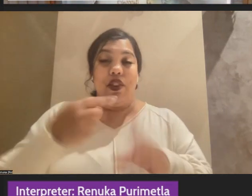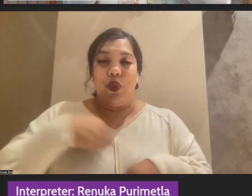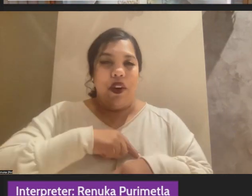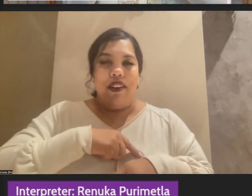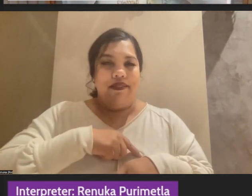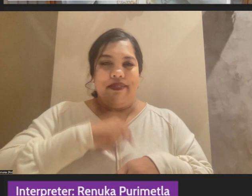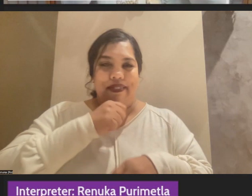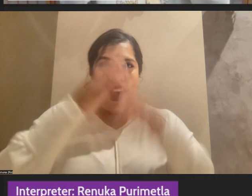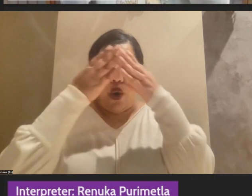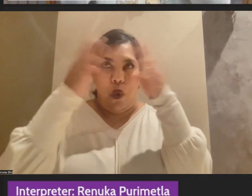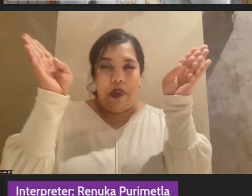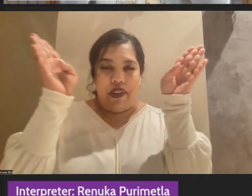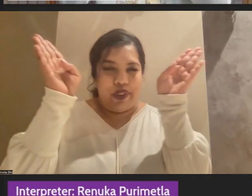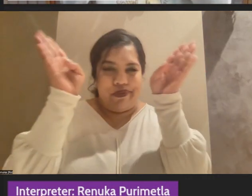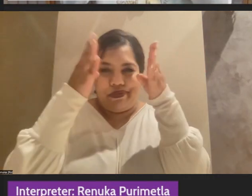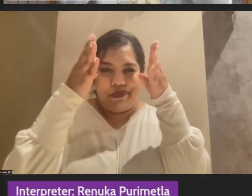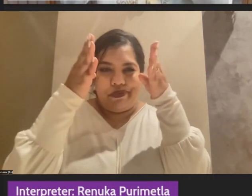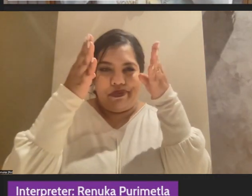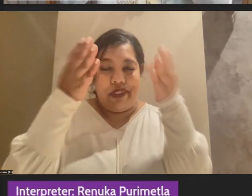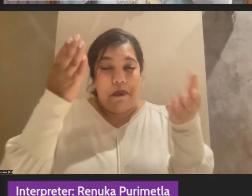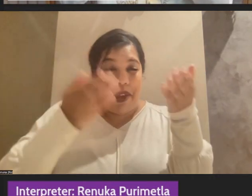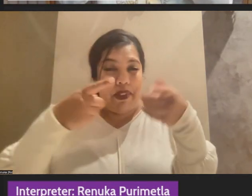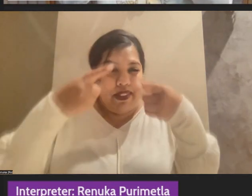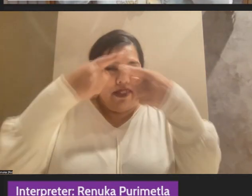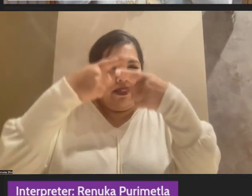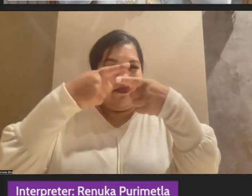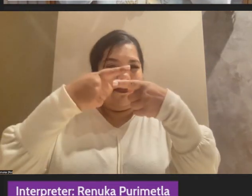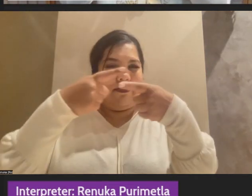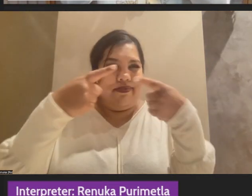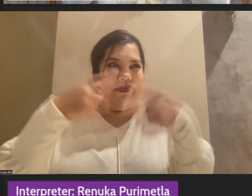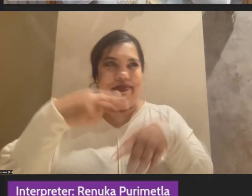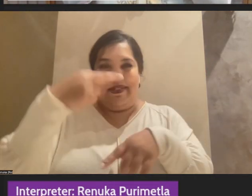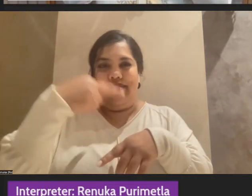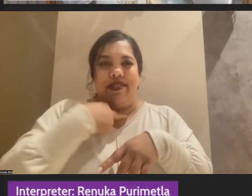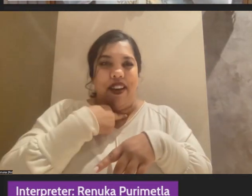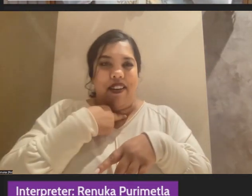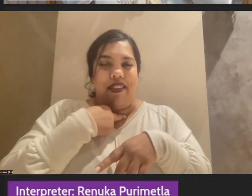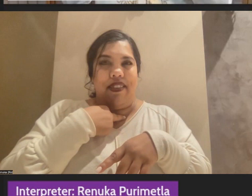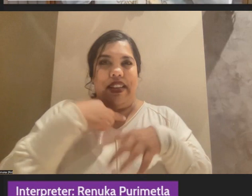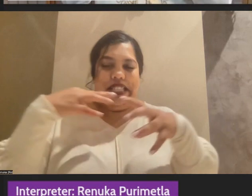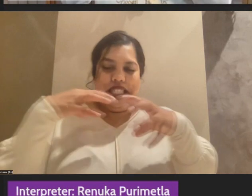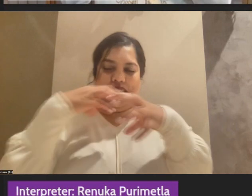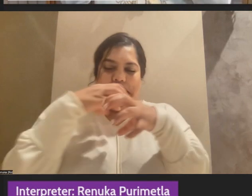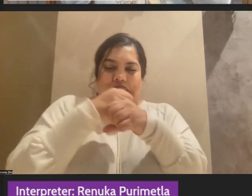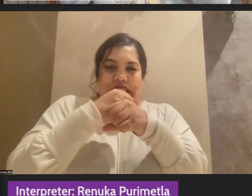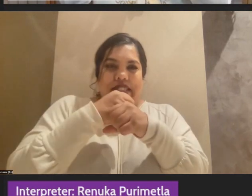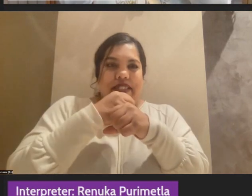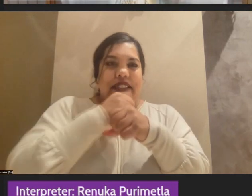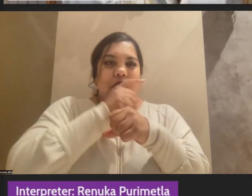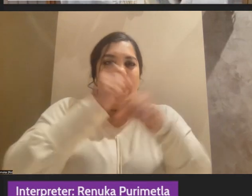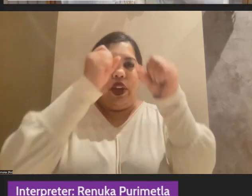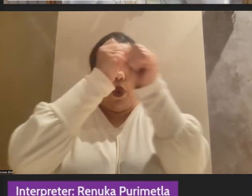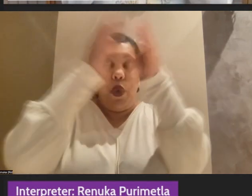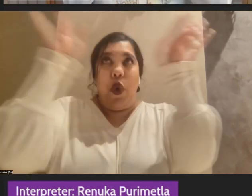top. We may even be contracting at the top and the bottom rather than expanding.